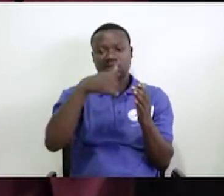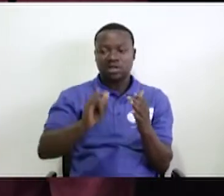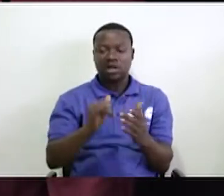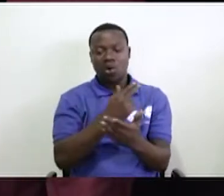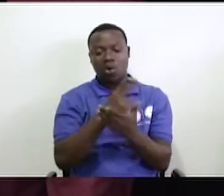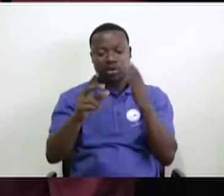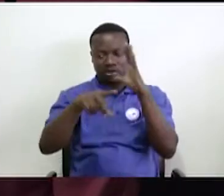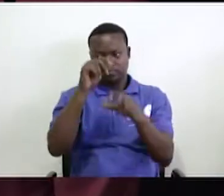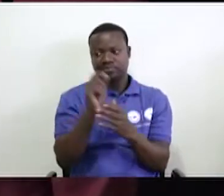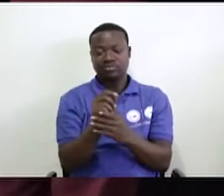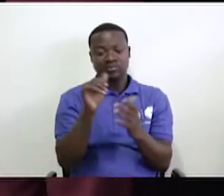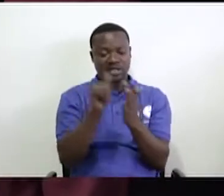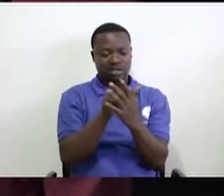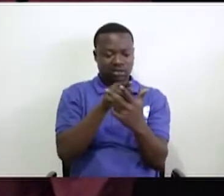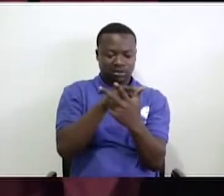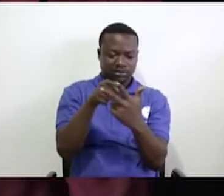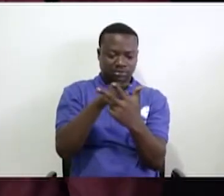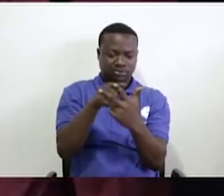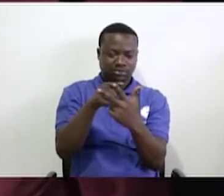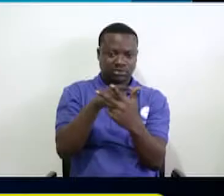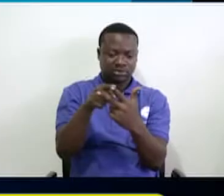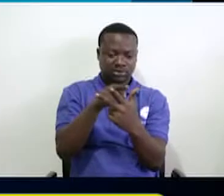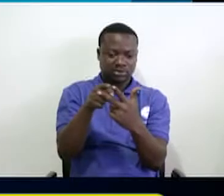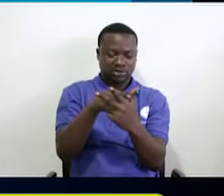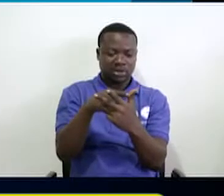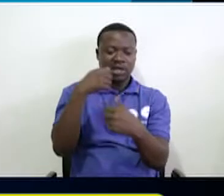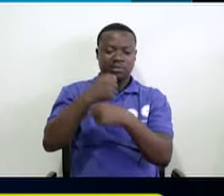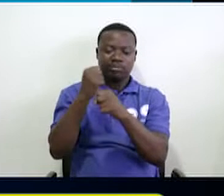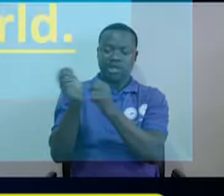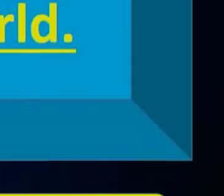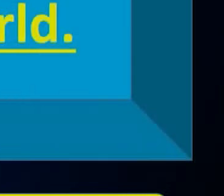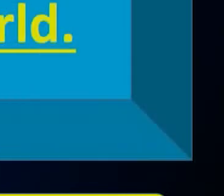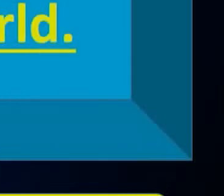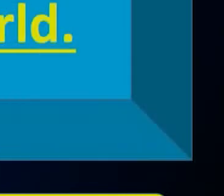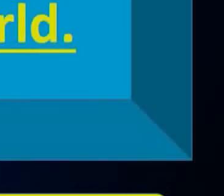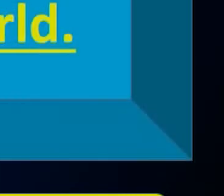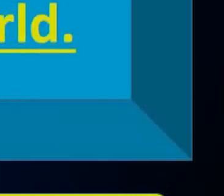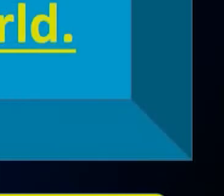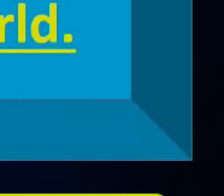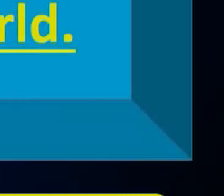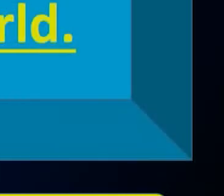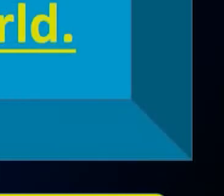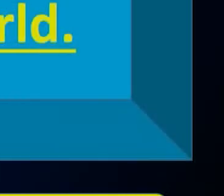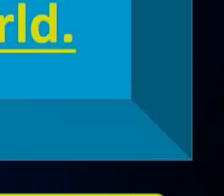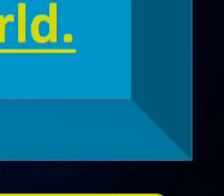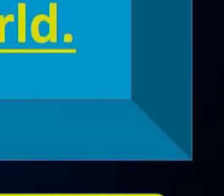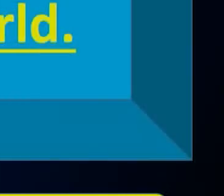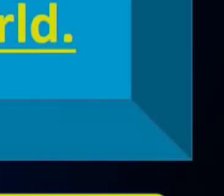These two was enough for him to conquer the world. We